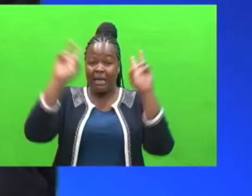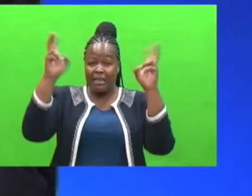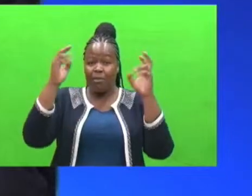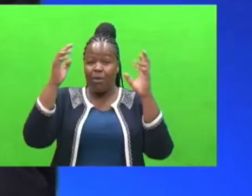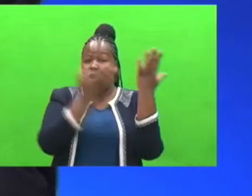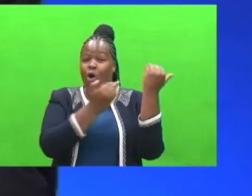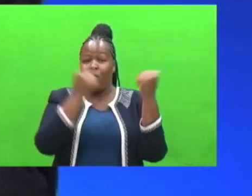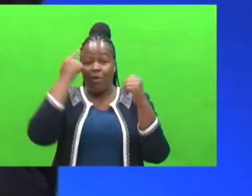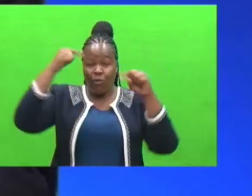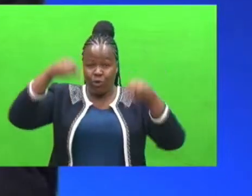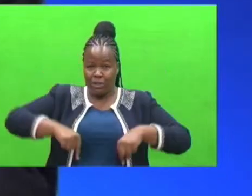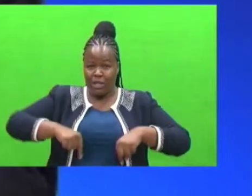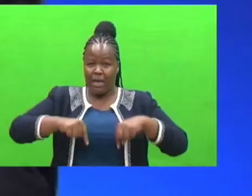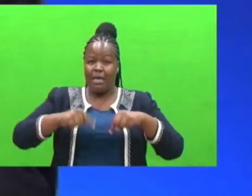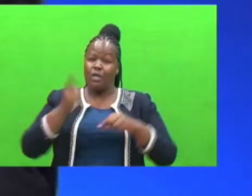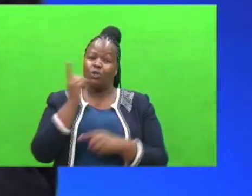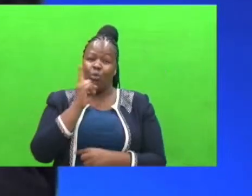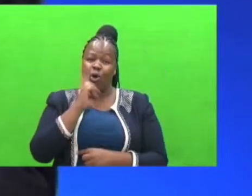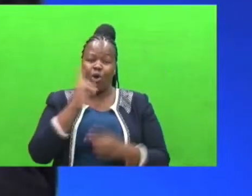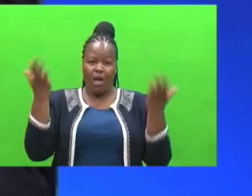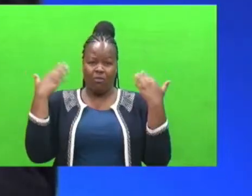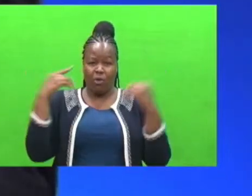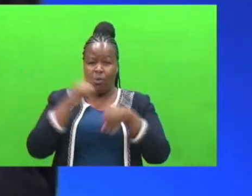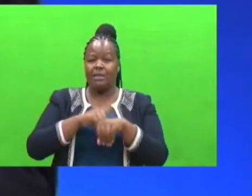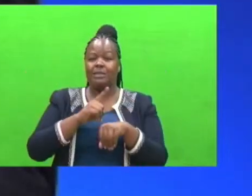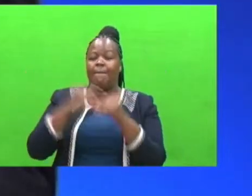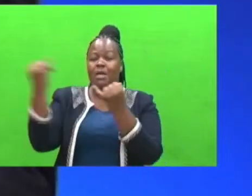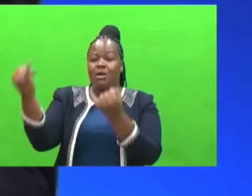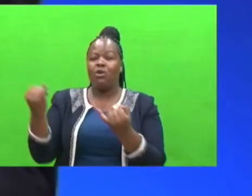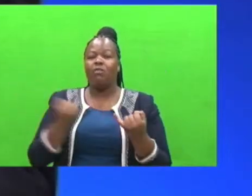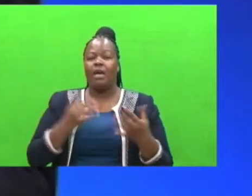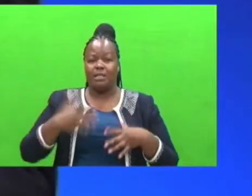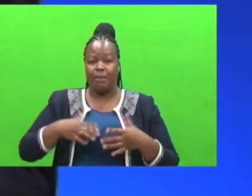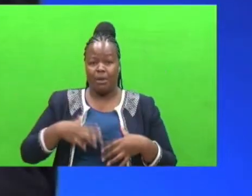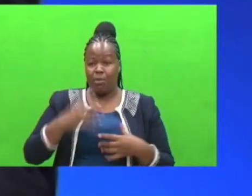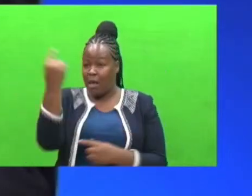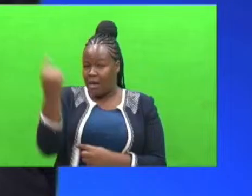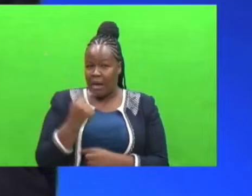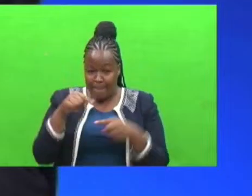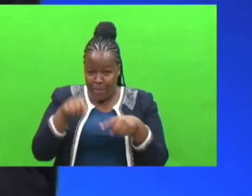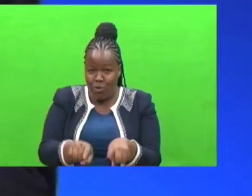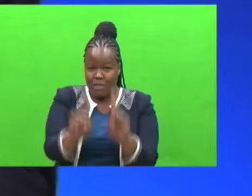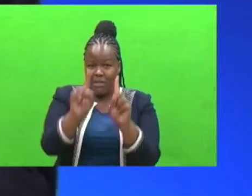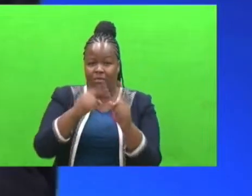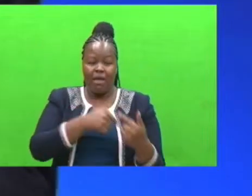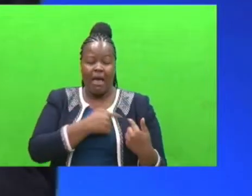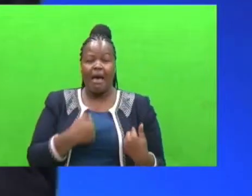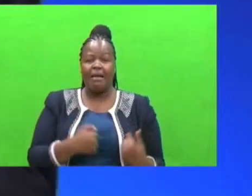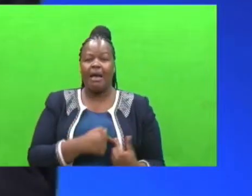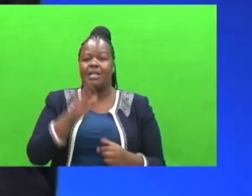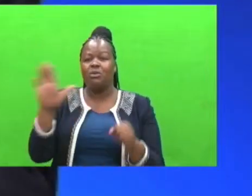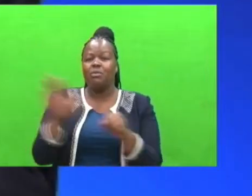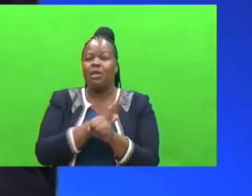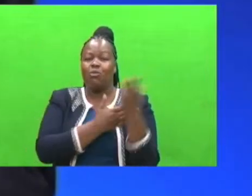Forever. As you invite people to these meetings, and as you come yourself, your heart will be filled with hope and encouragement. We'll